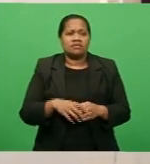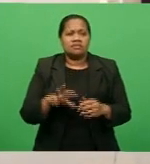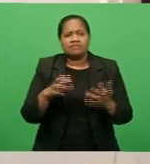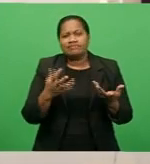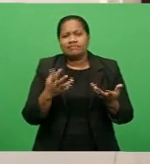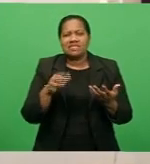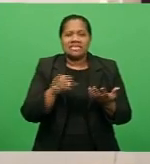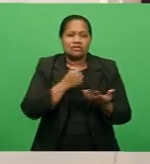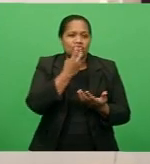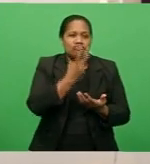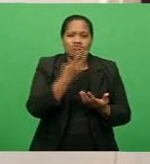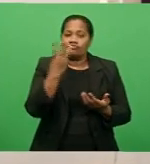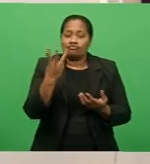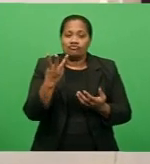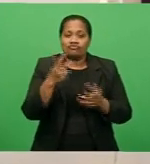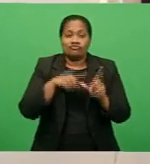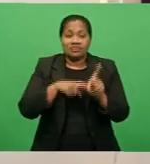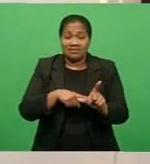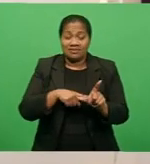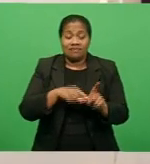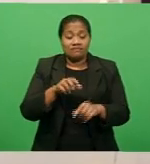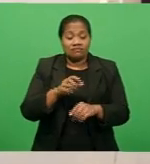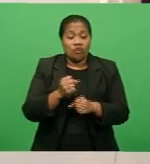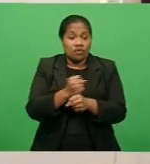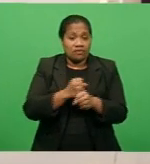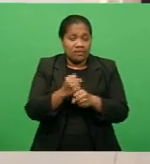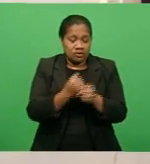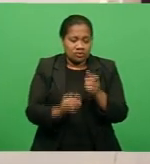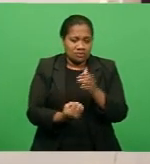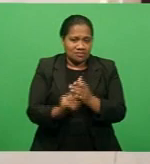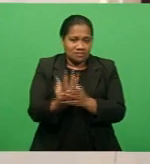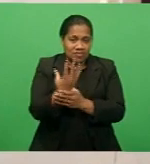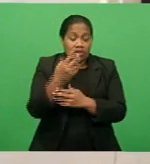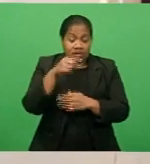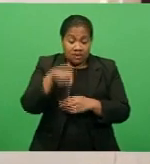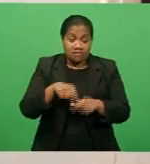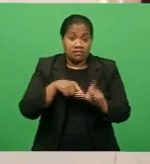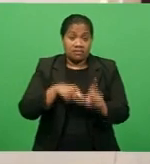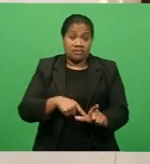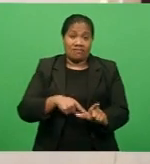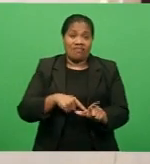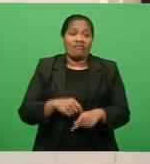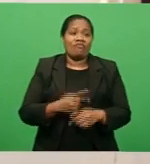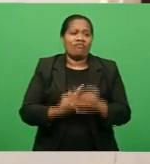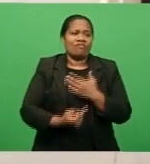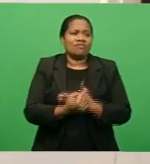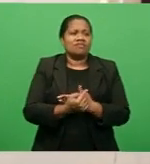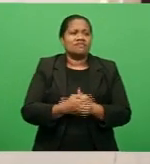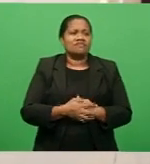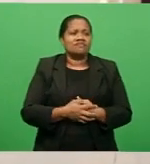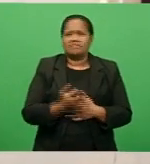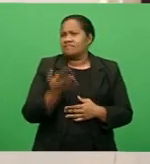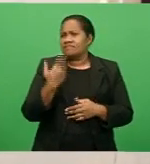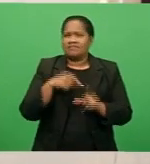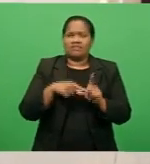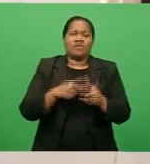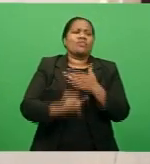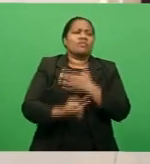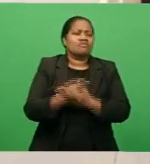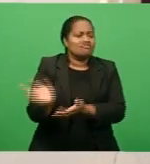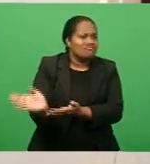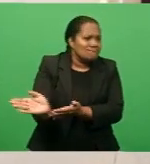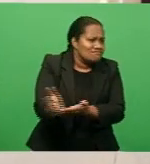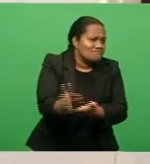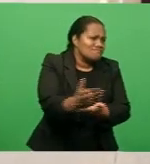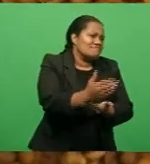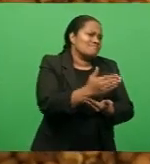for coffee to grow. So this year, or let's say towards the end of last year, we had our first harvest